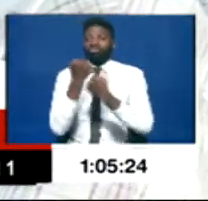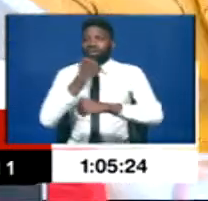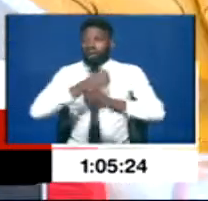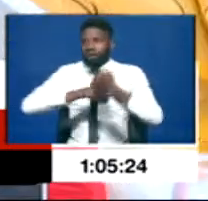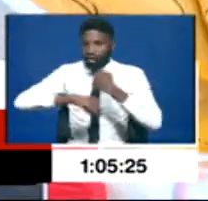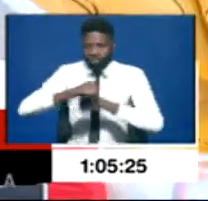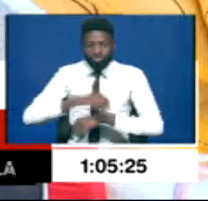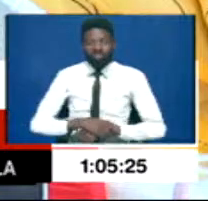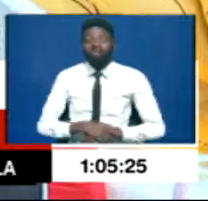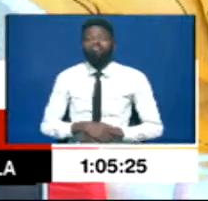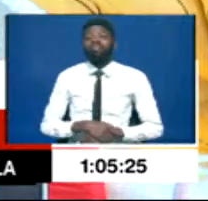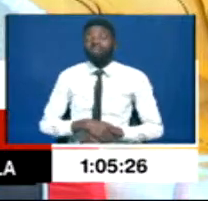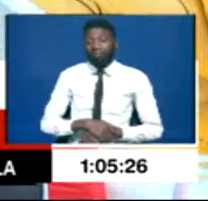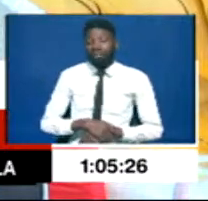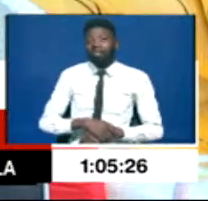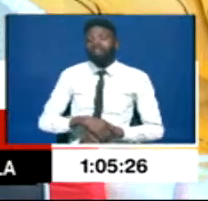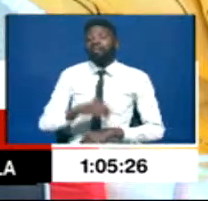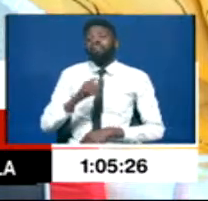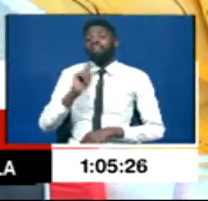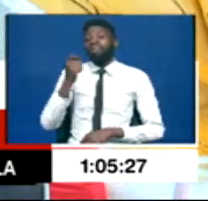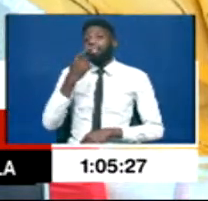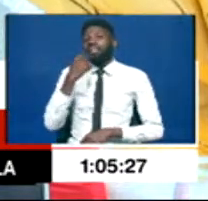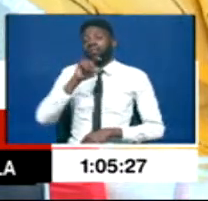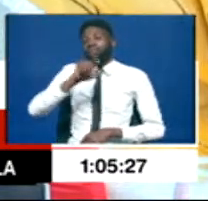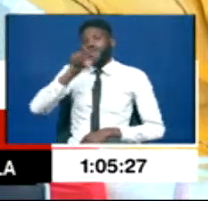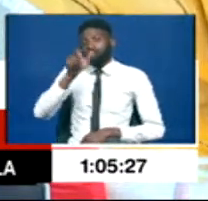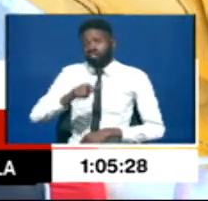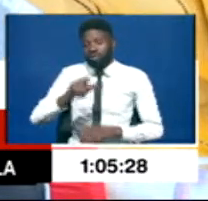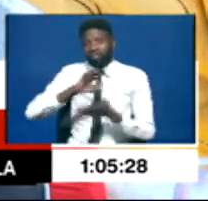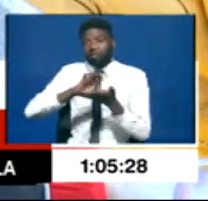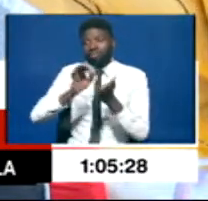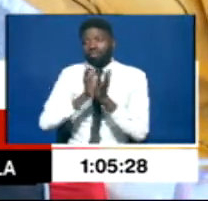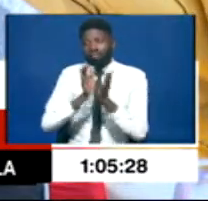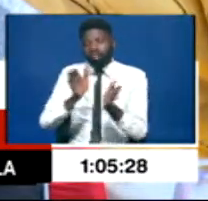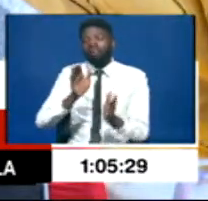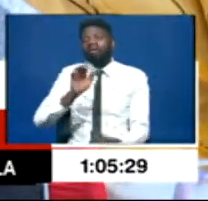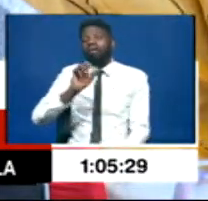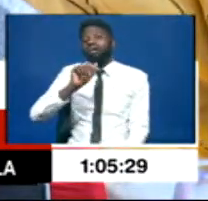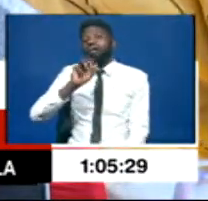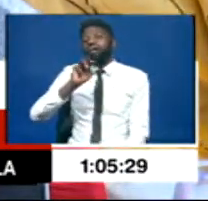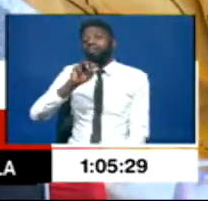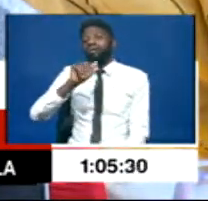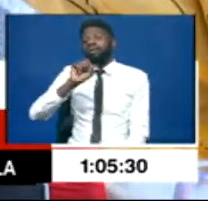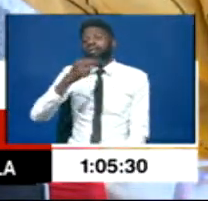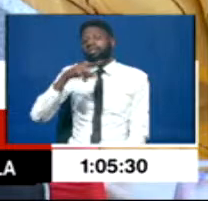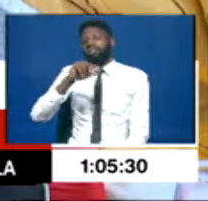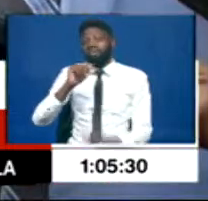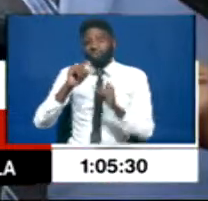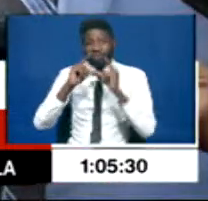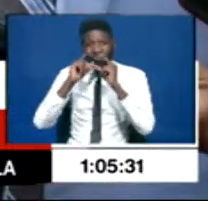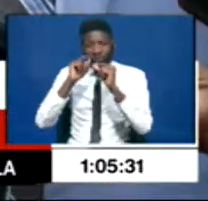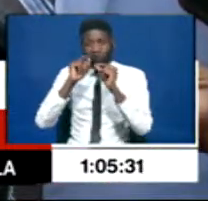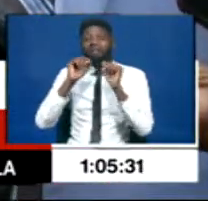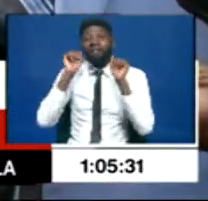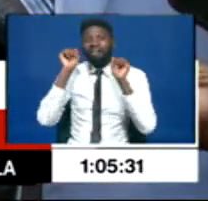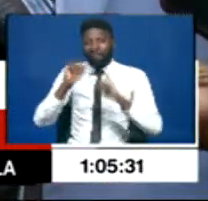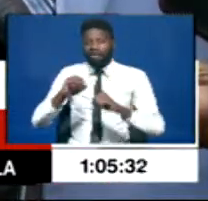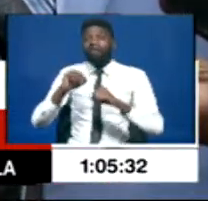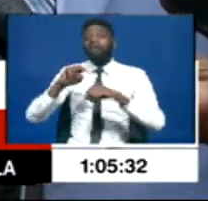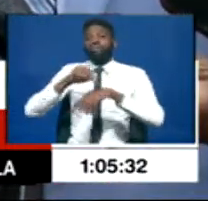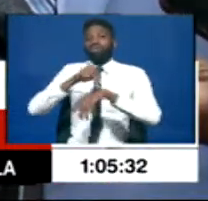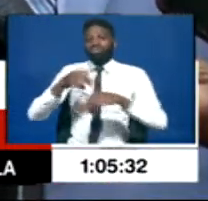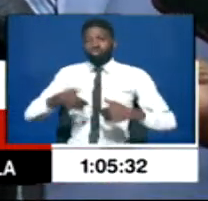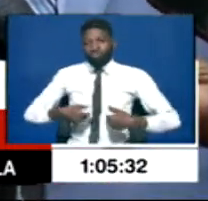General Asha Mohamed underscored the commitment towards the full realization of the national youth development through ICT. Wanapata